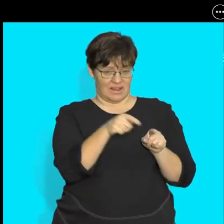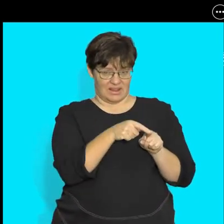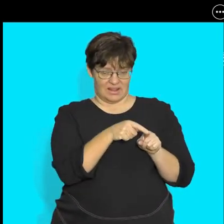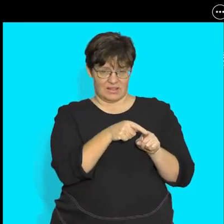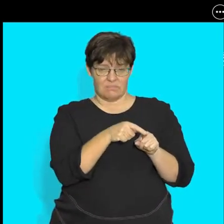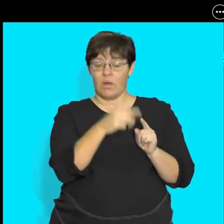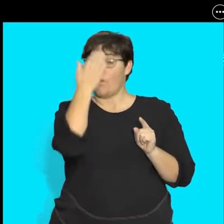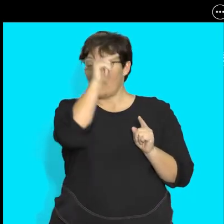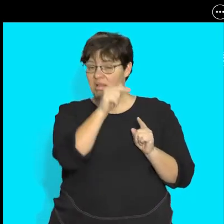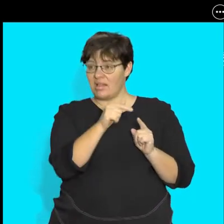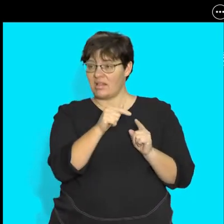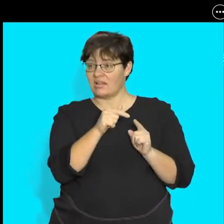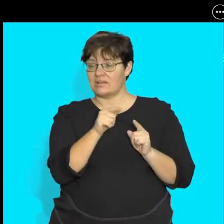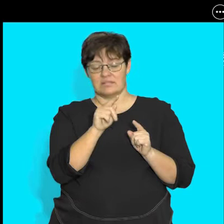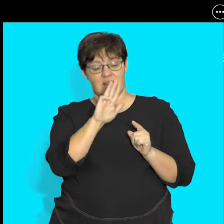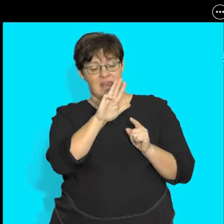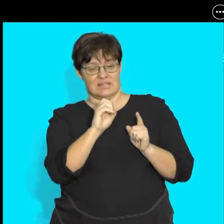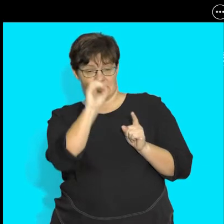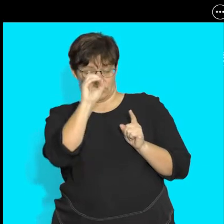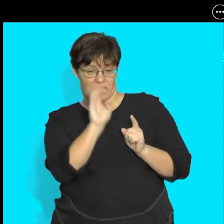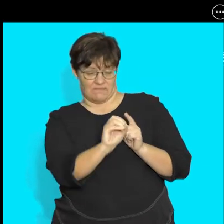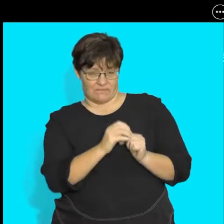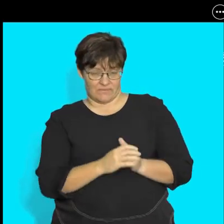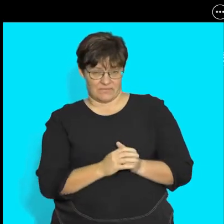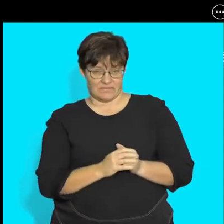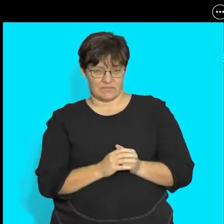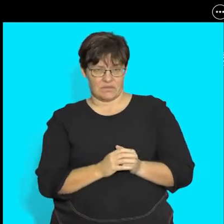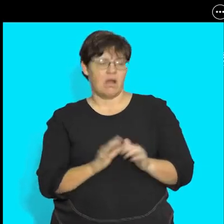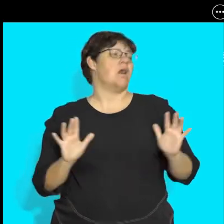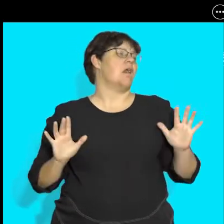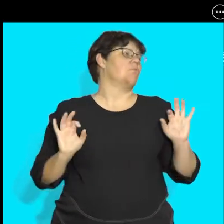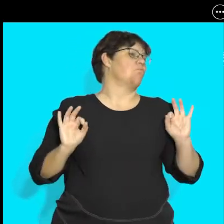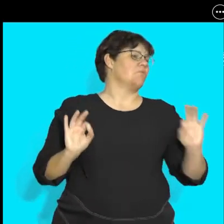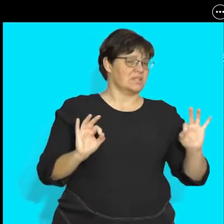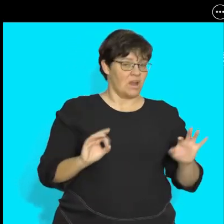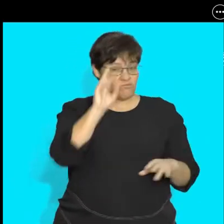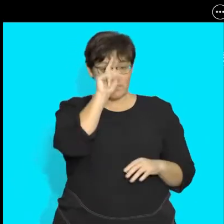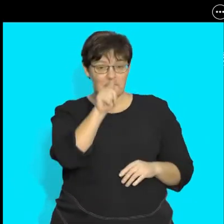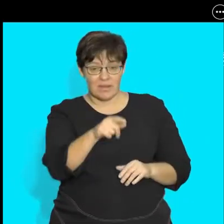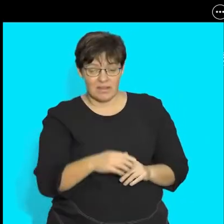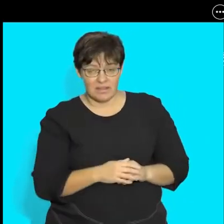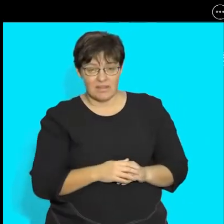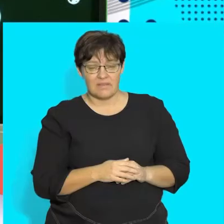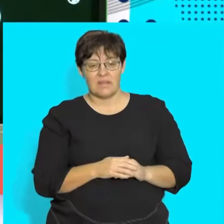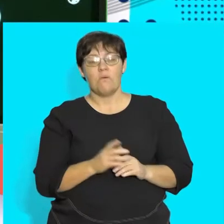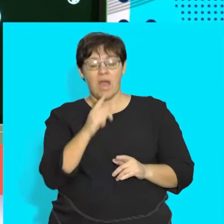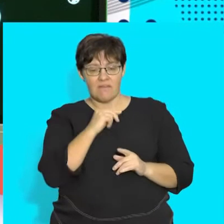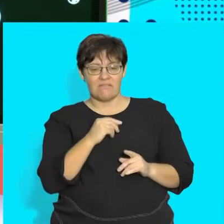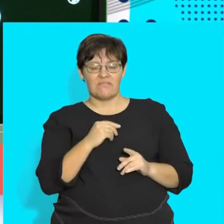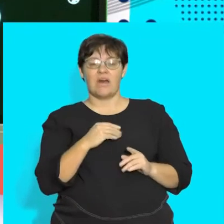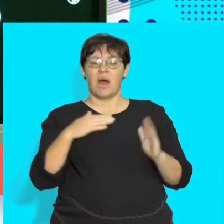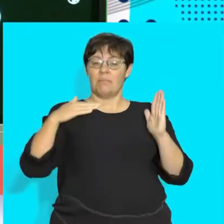midpoint, what I know is that this line is perpendicular. Now this is great because I don't know if you guys remember, but we spoke